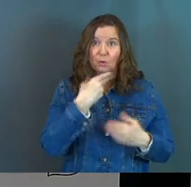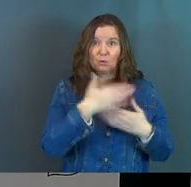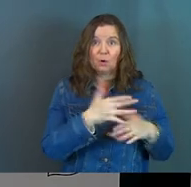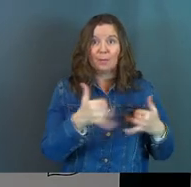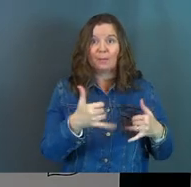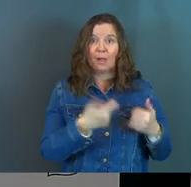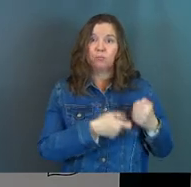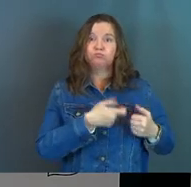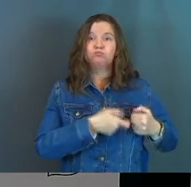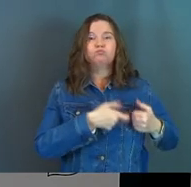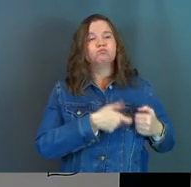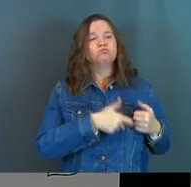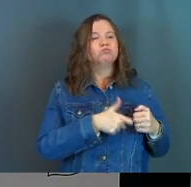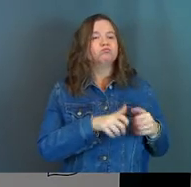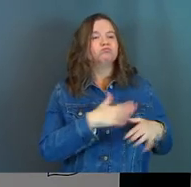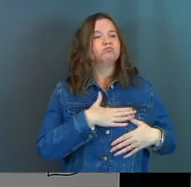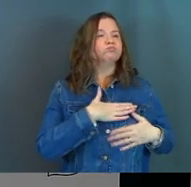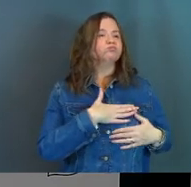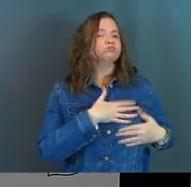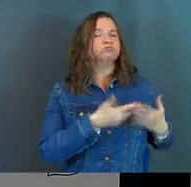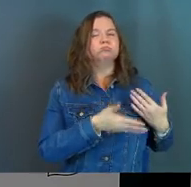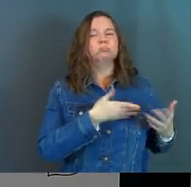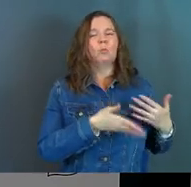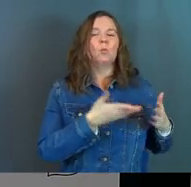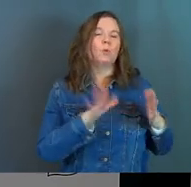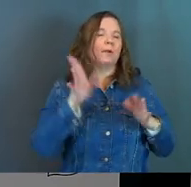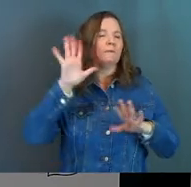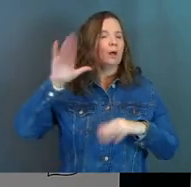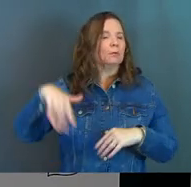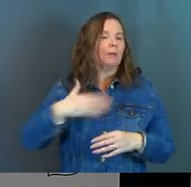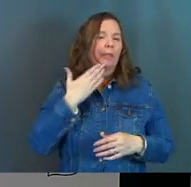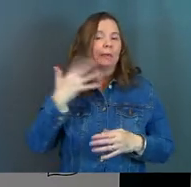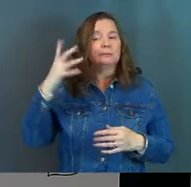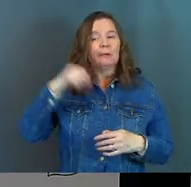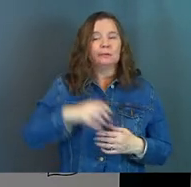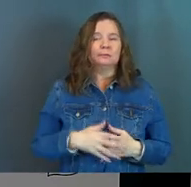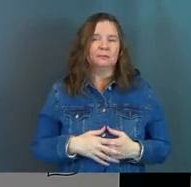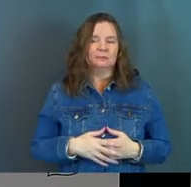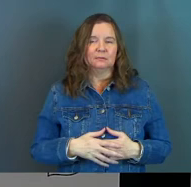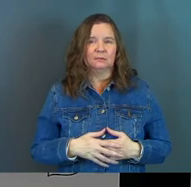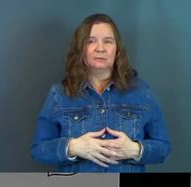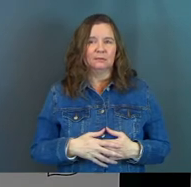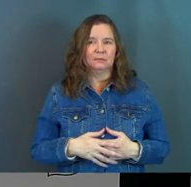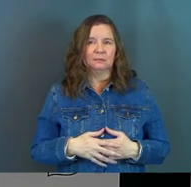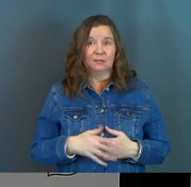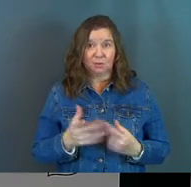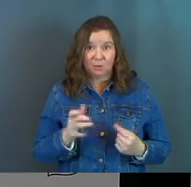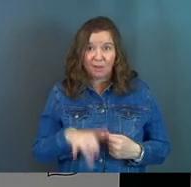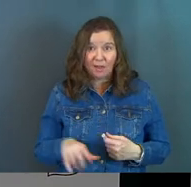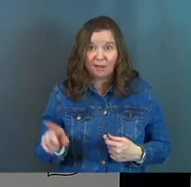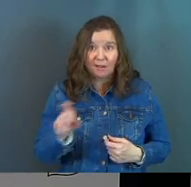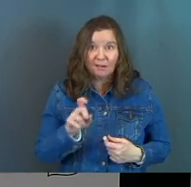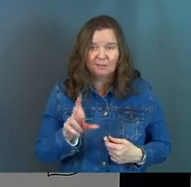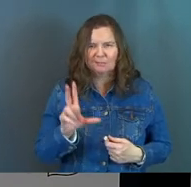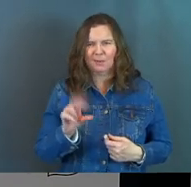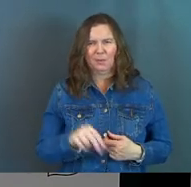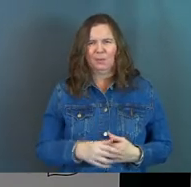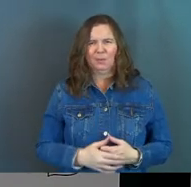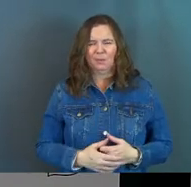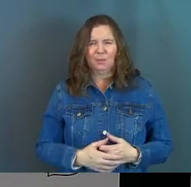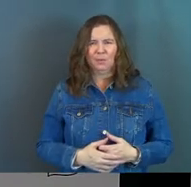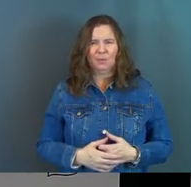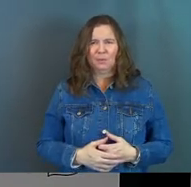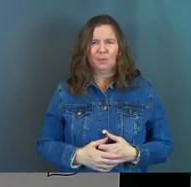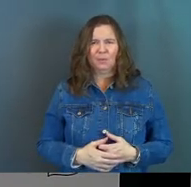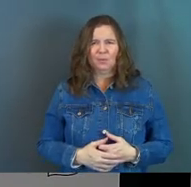into your room and play video games? Whatever, Dad. Thanks, I guess. Are you going to do that? No.